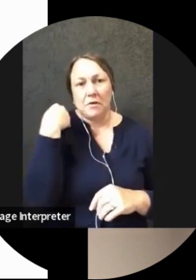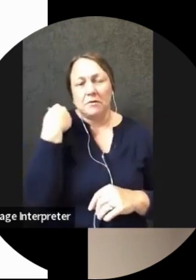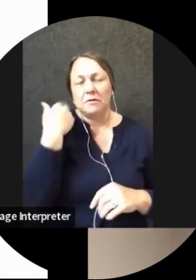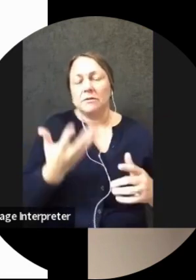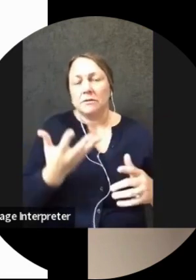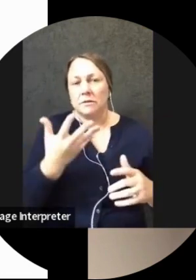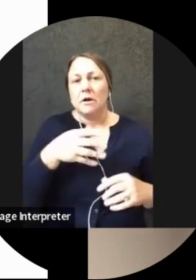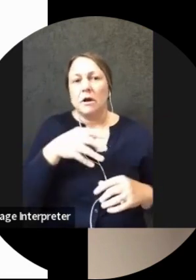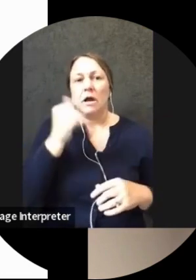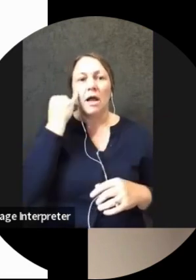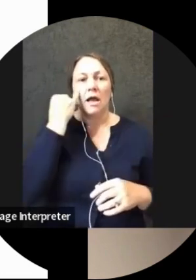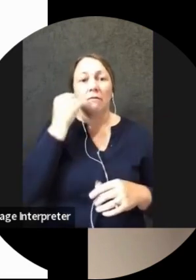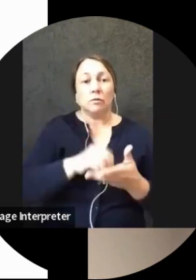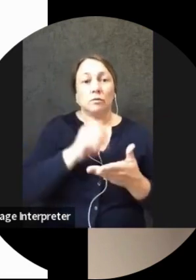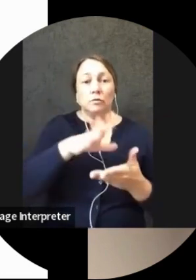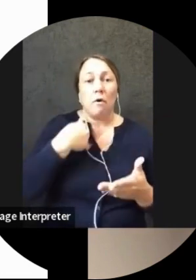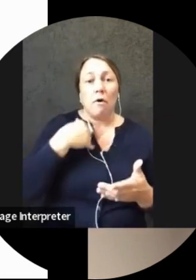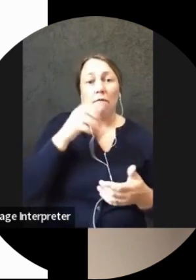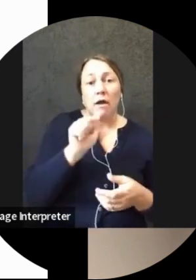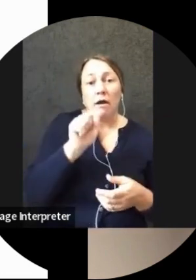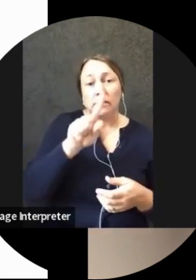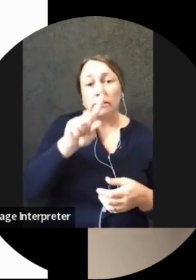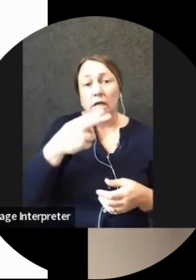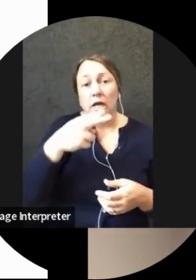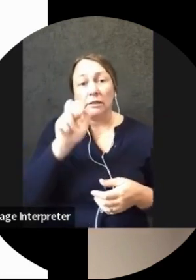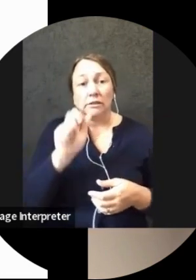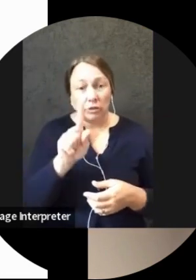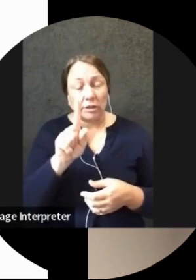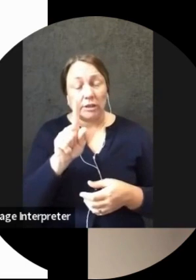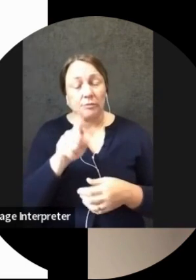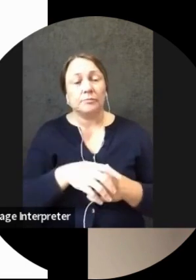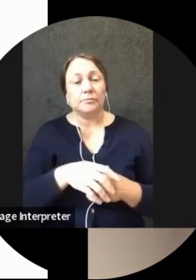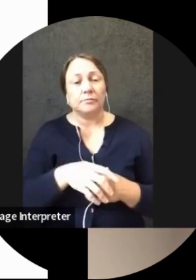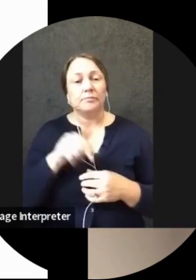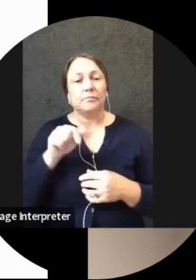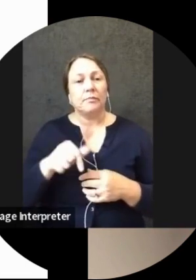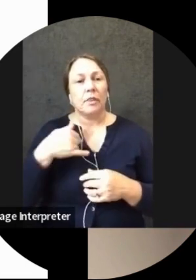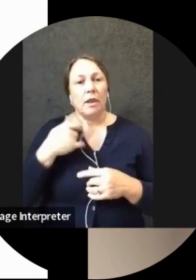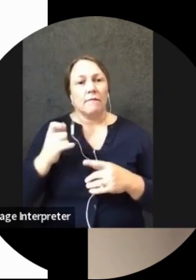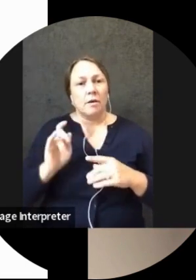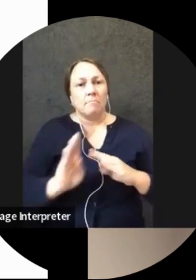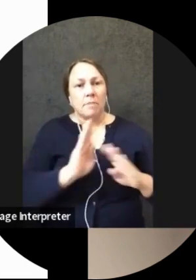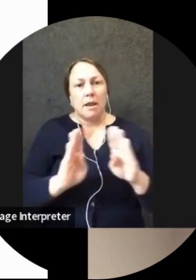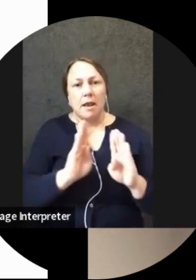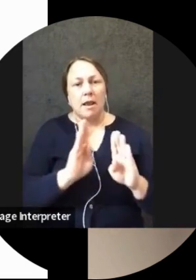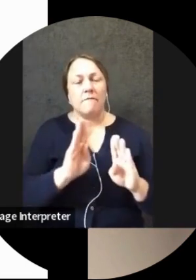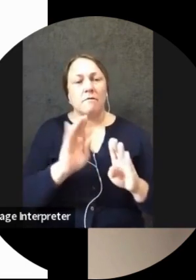has ADHD and the student engages in a behavior